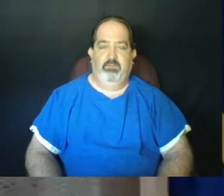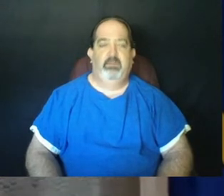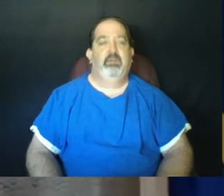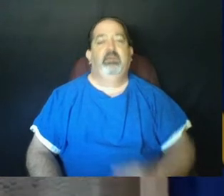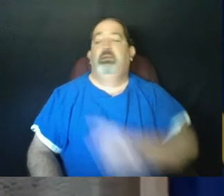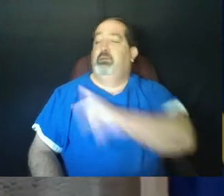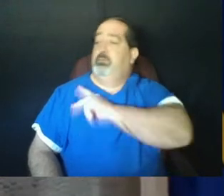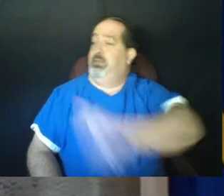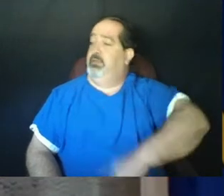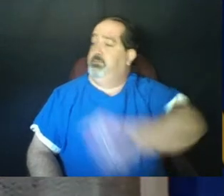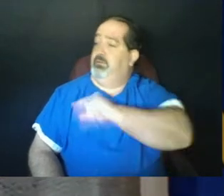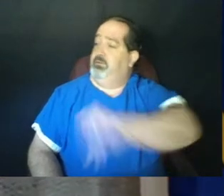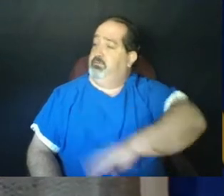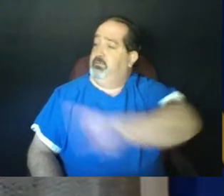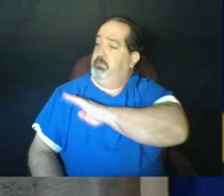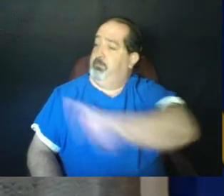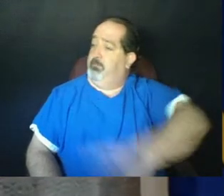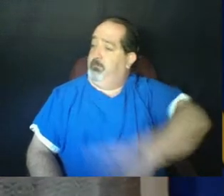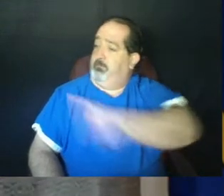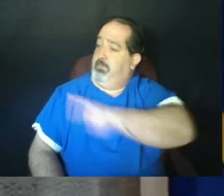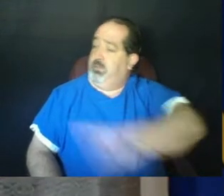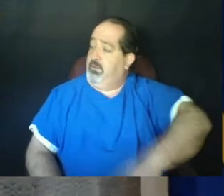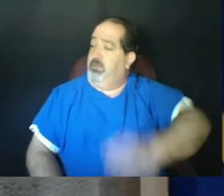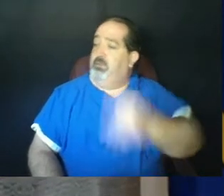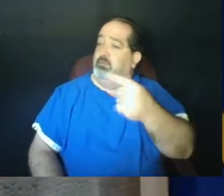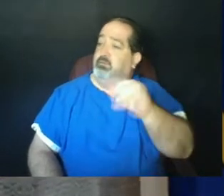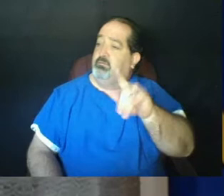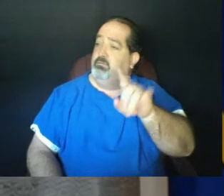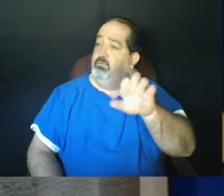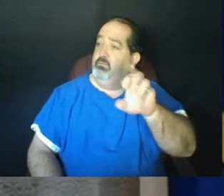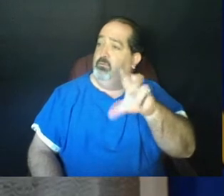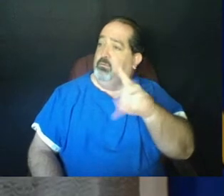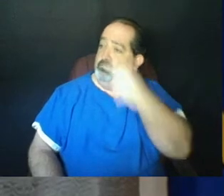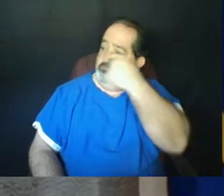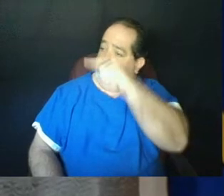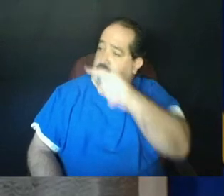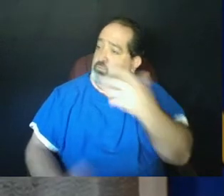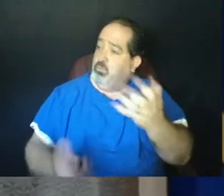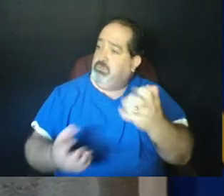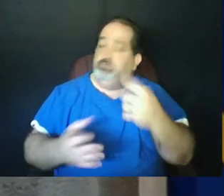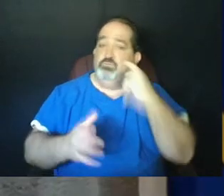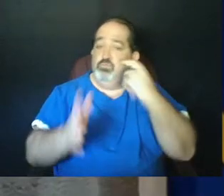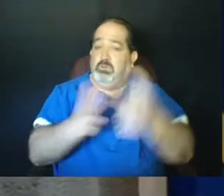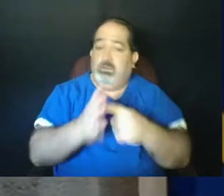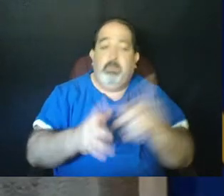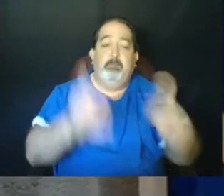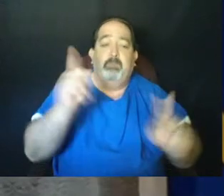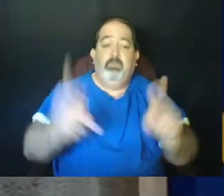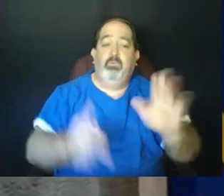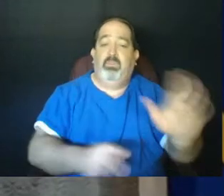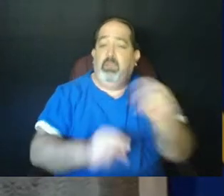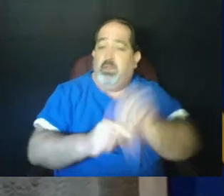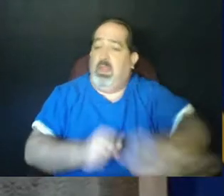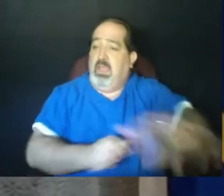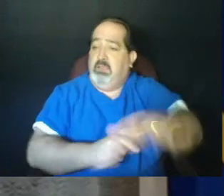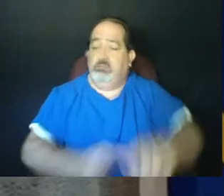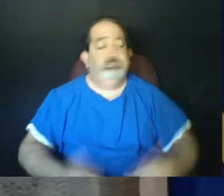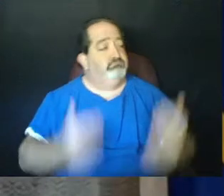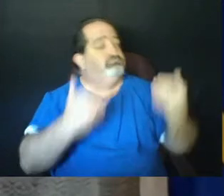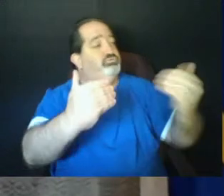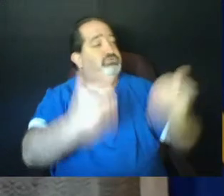Your Majesties, the Baronage of Gildenholt begs leave to recognize worthy nobles of their lands. Let them